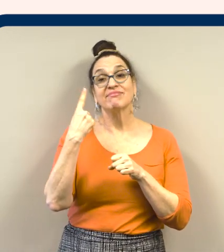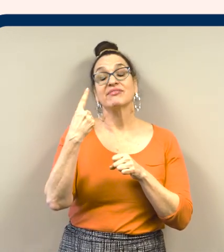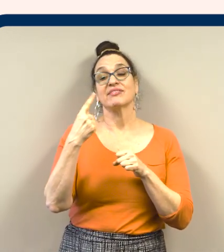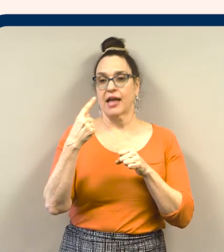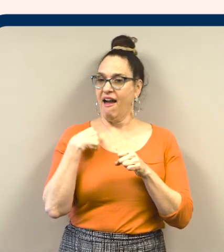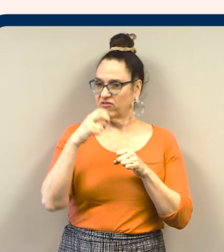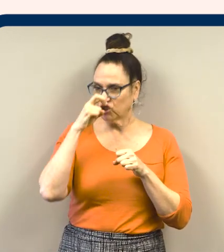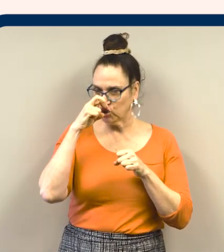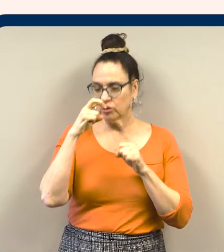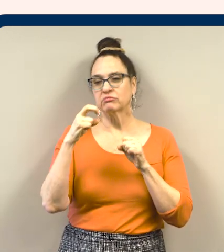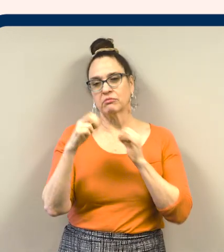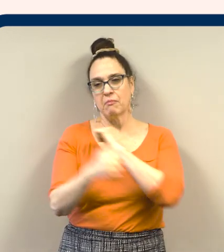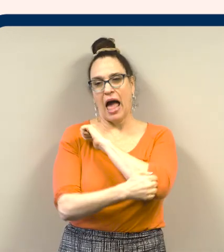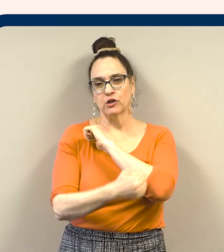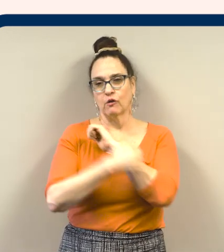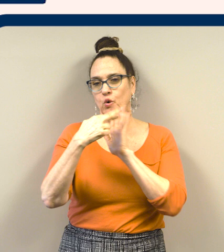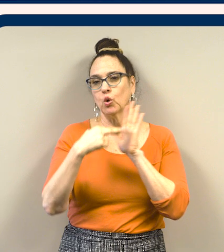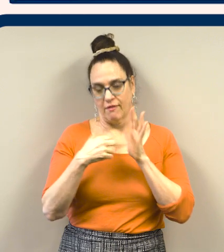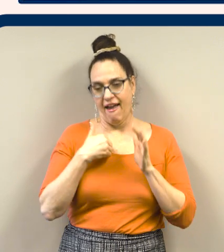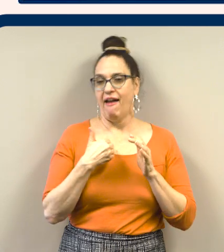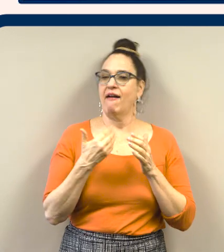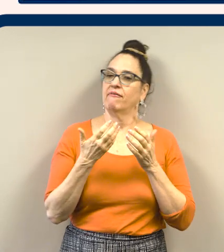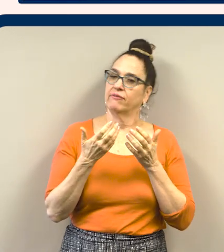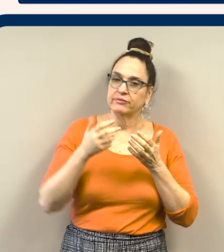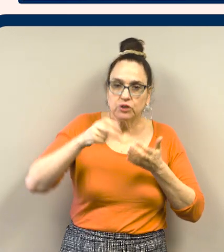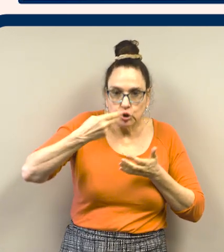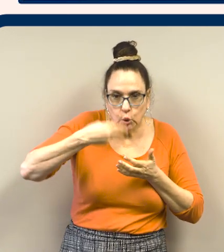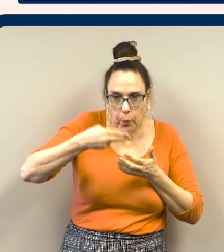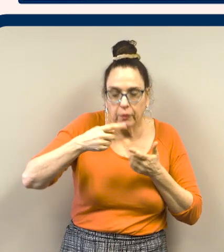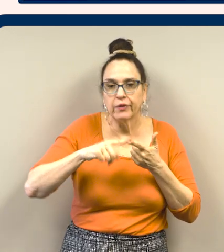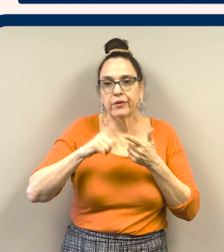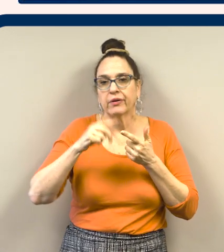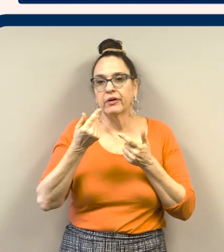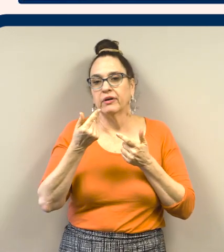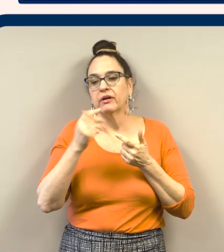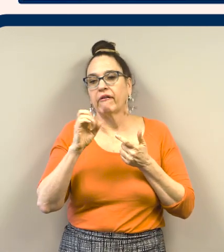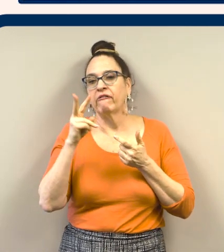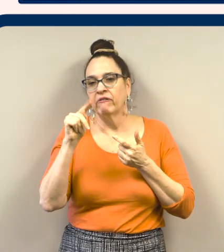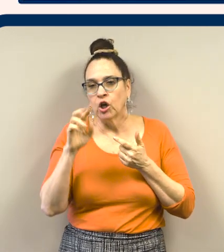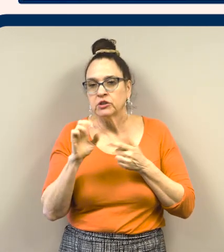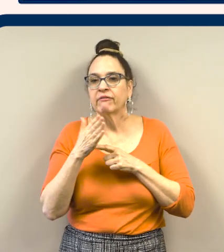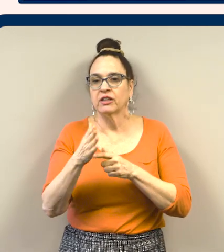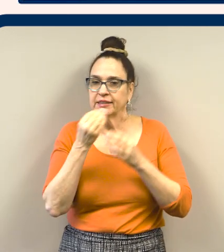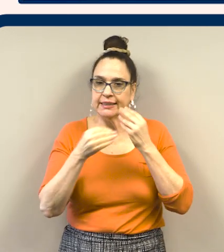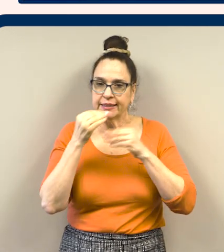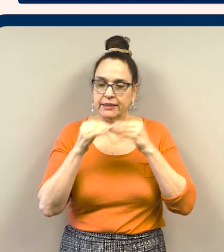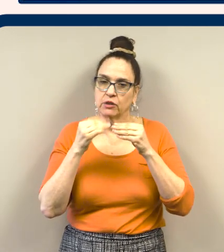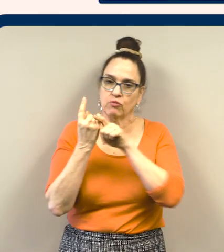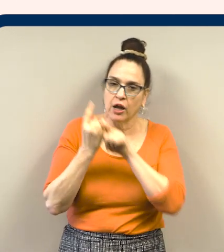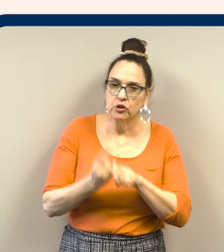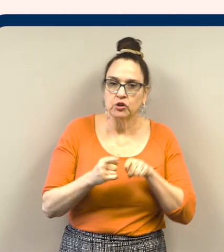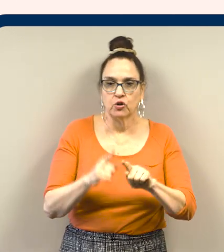of the Passover restrictions, certain foods like matzo ball soup and gefilte fish are eaten more regularly during this